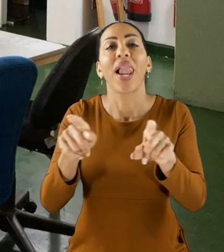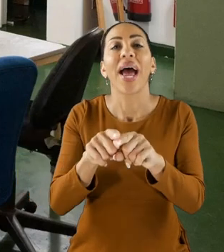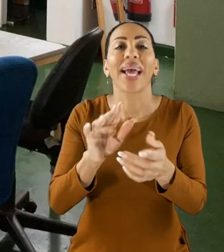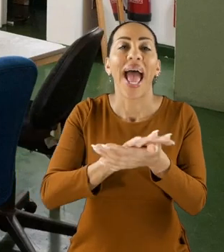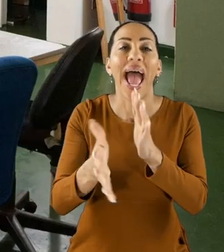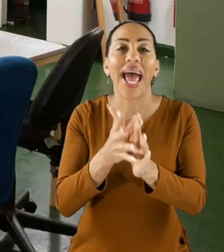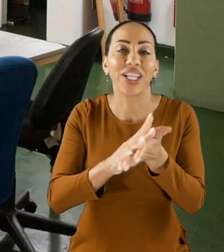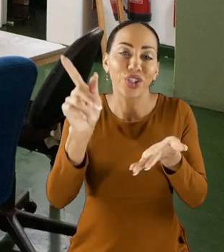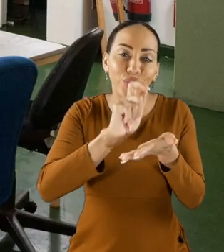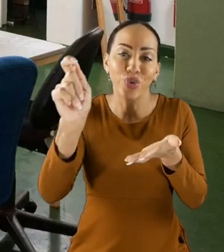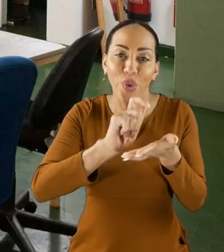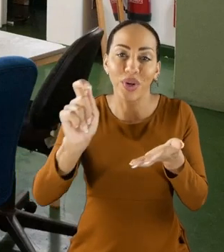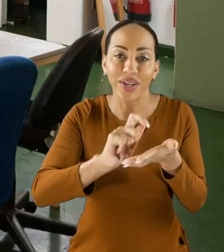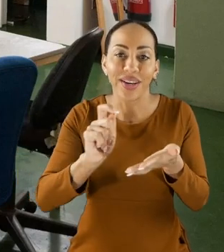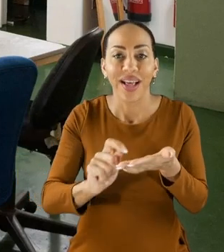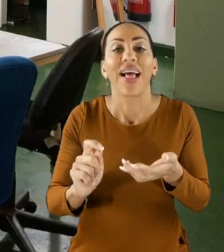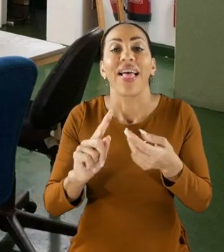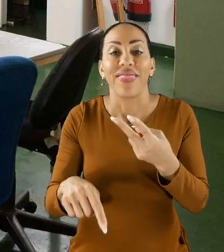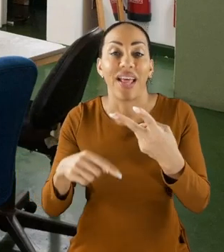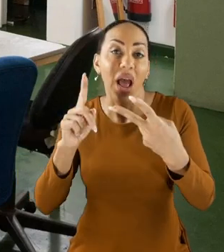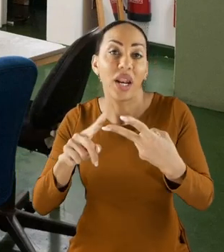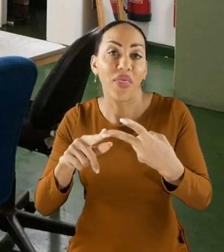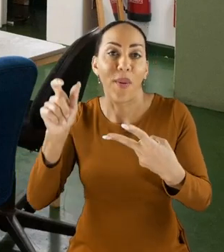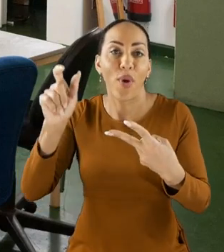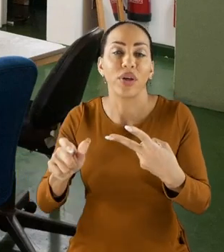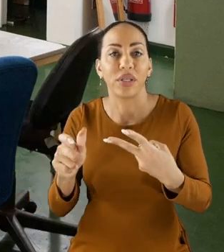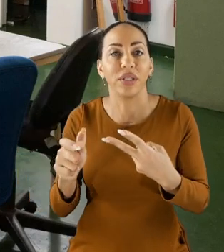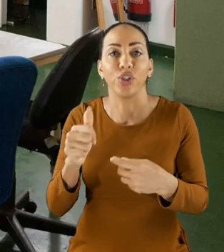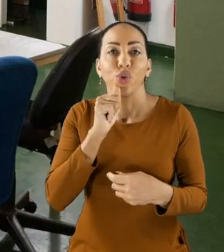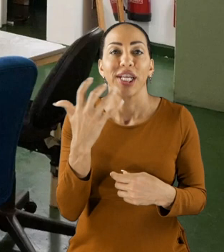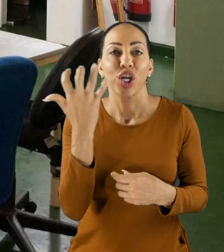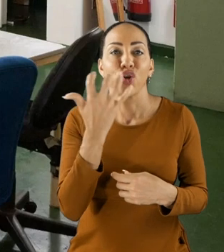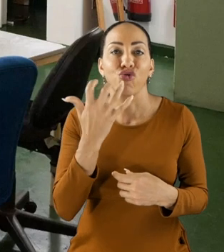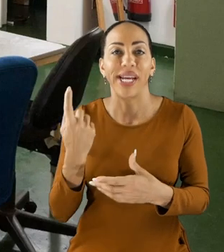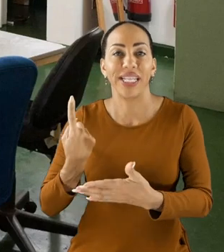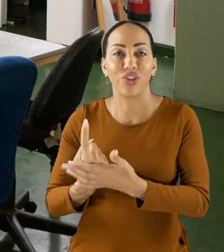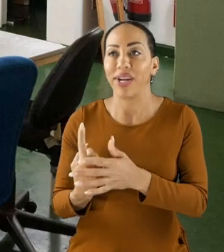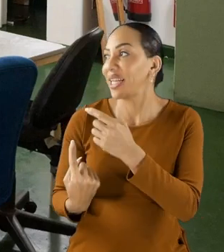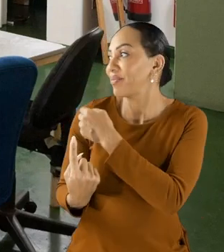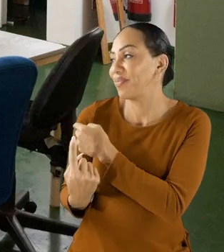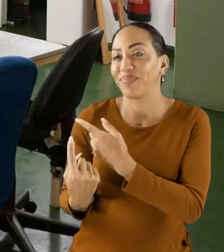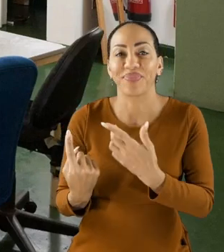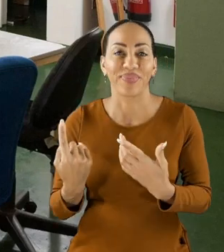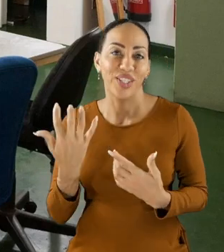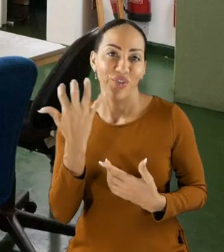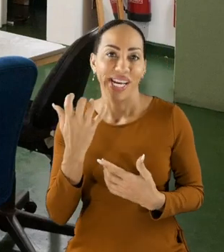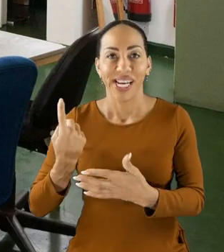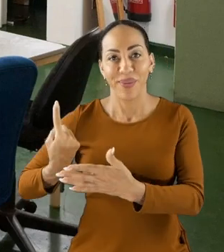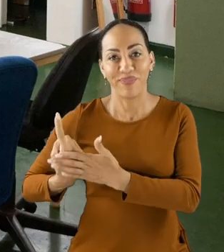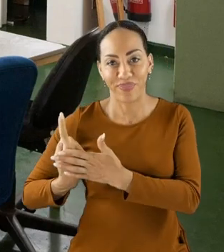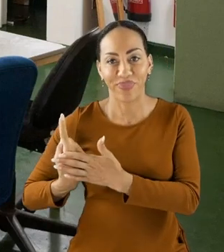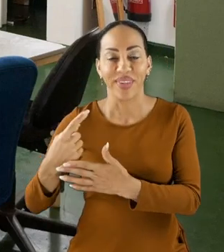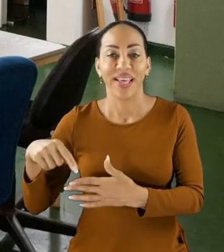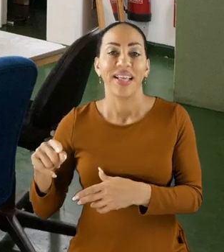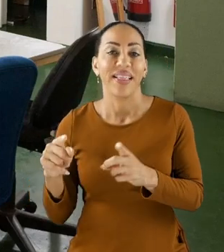very hand-drawn environment, and the other actor is sitting on a green screen reading the book, but they sort of